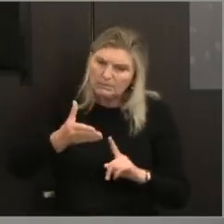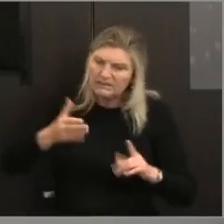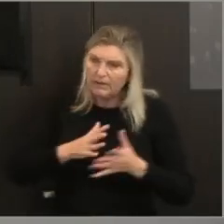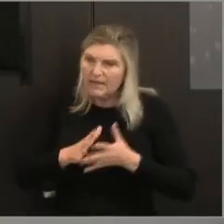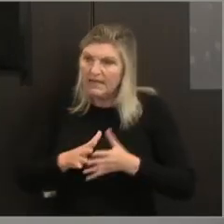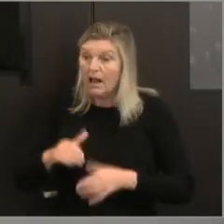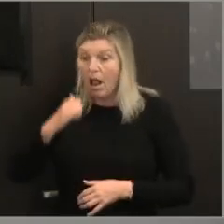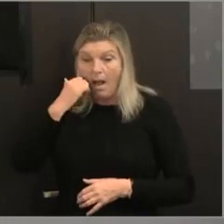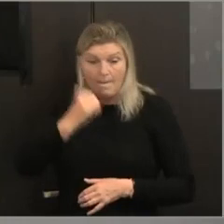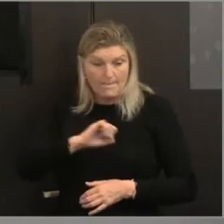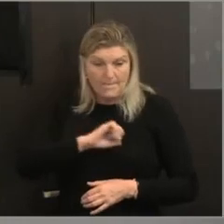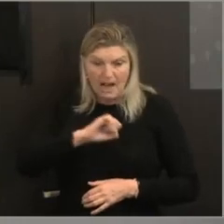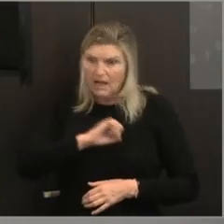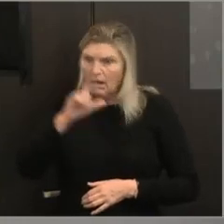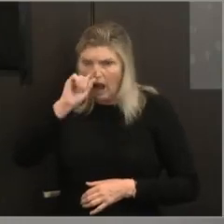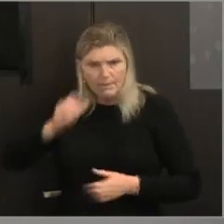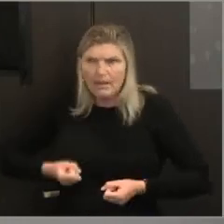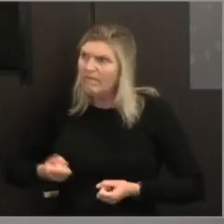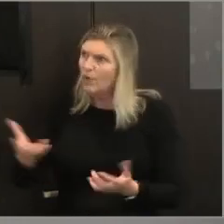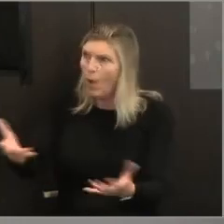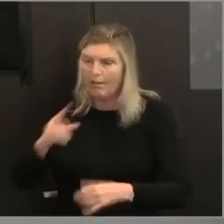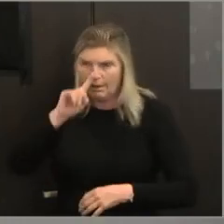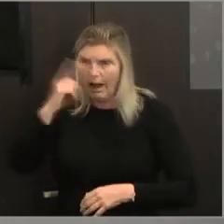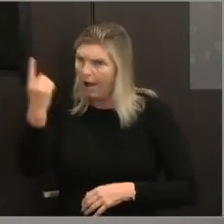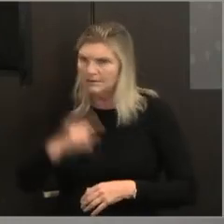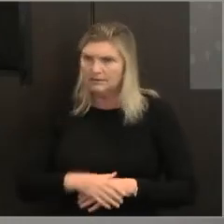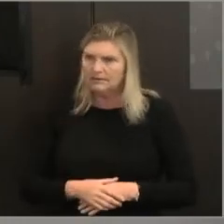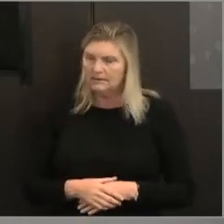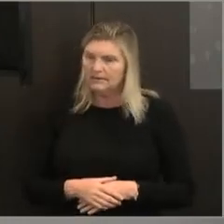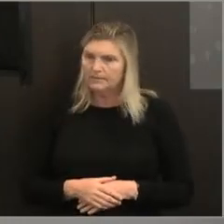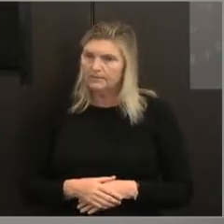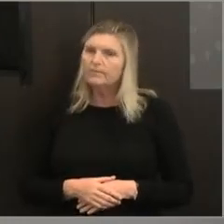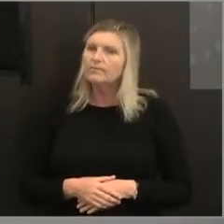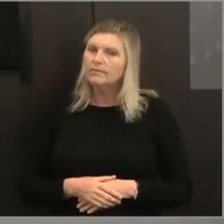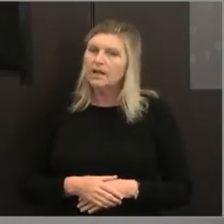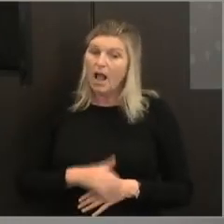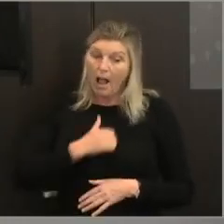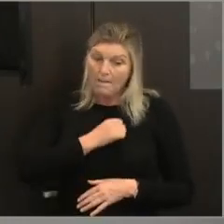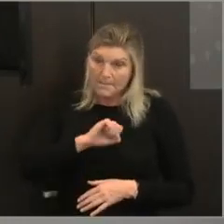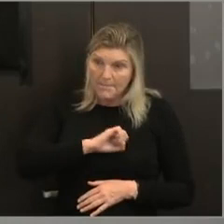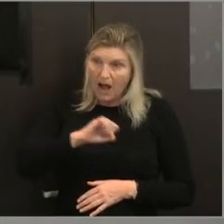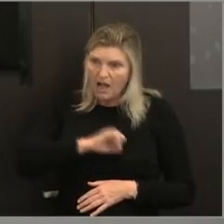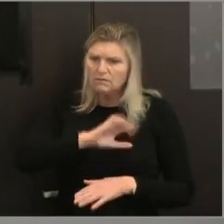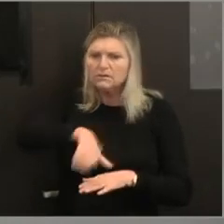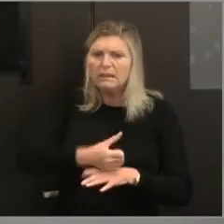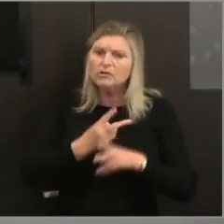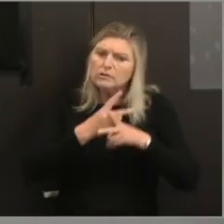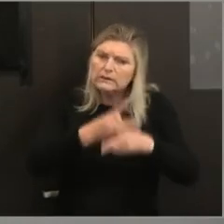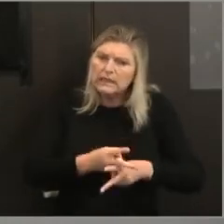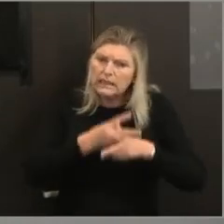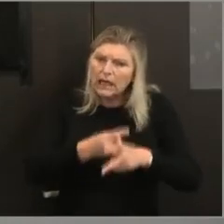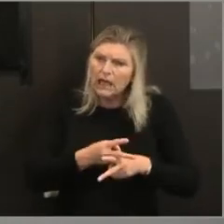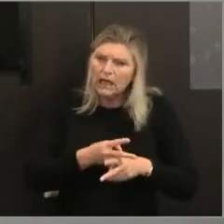Te Tiriti was a Māori reaffirmation of a tikanga-based expectation that iwi and hapu